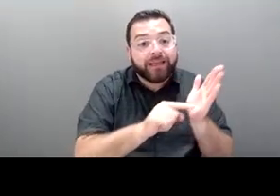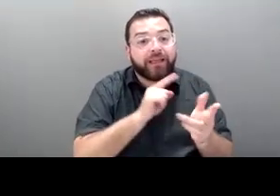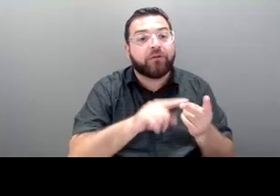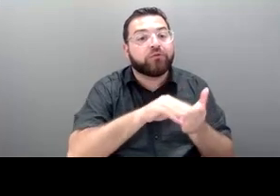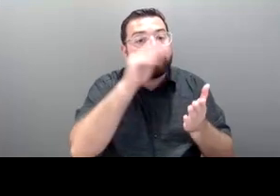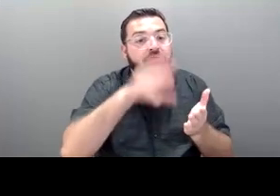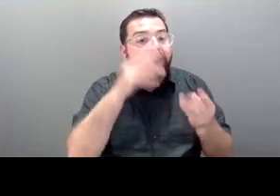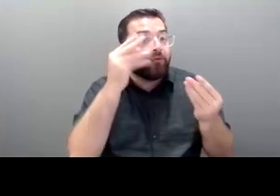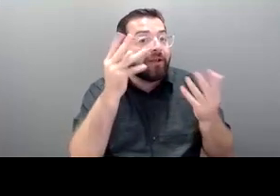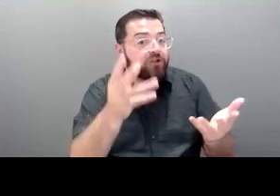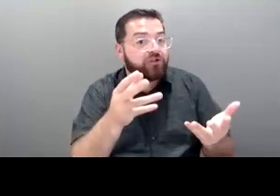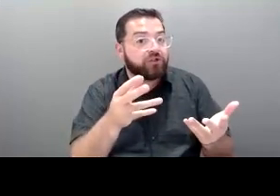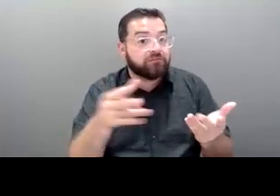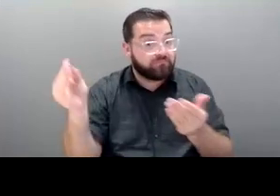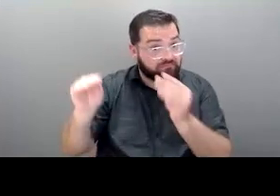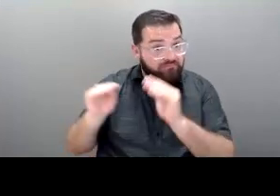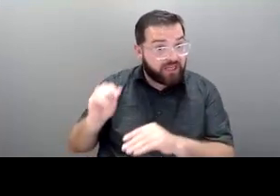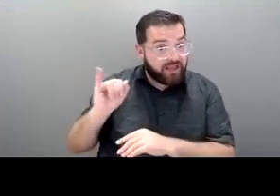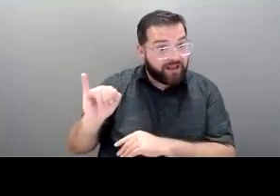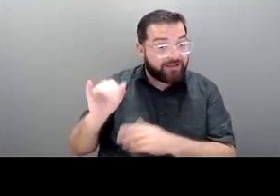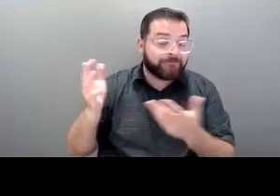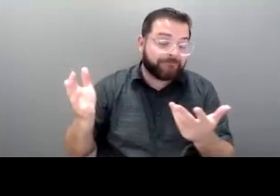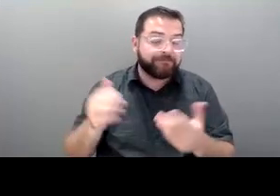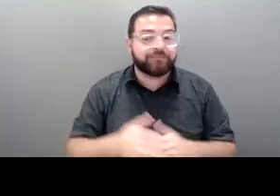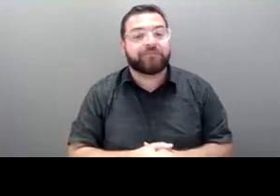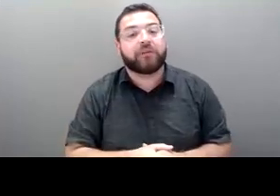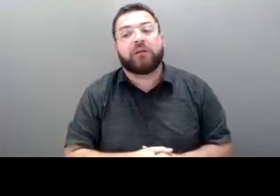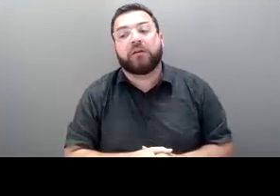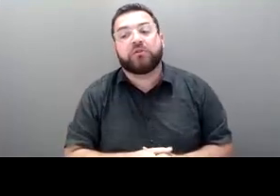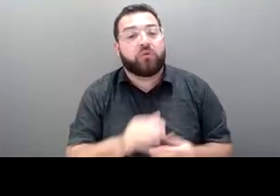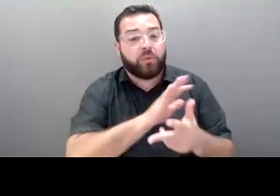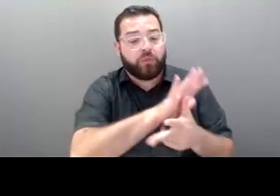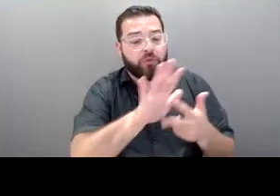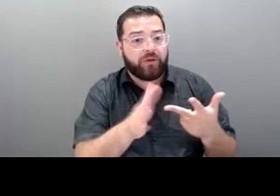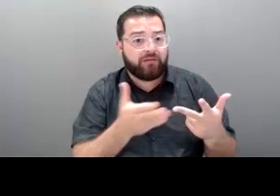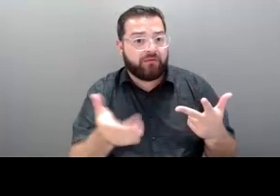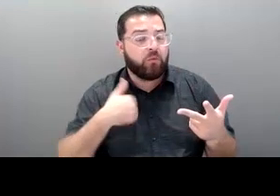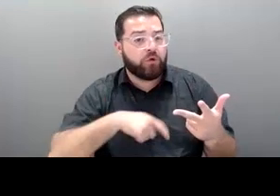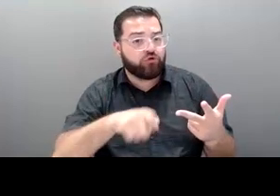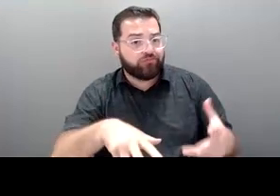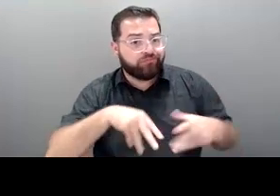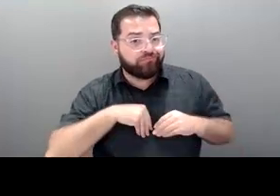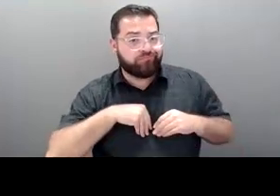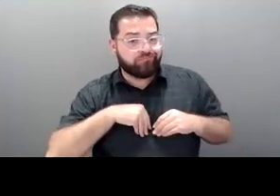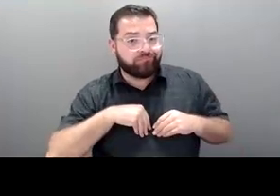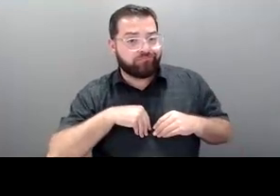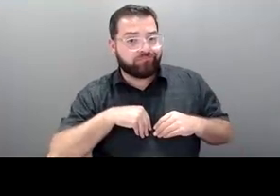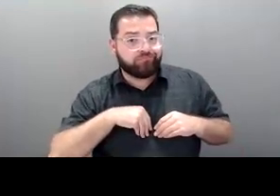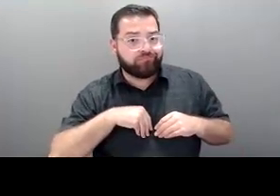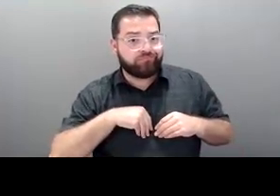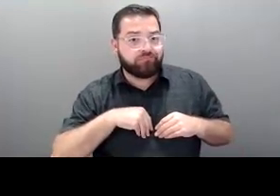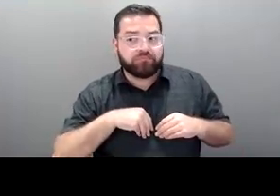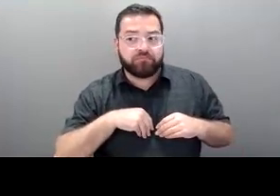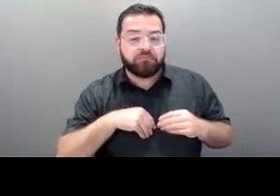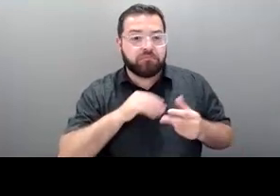So I would like to share, so those are 3 principles I think we can adopt if we want, right? That are much more